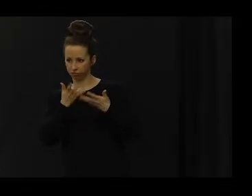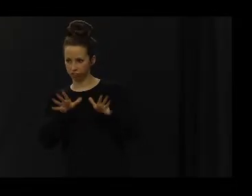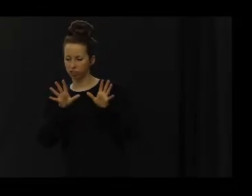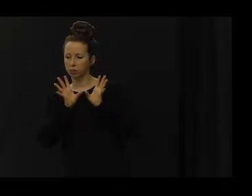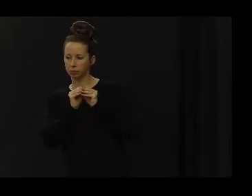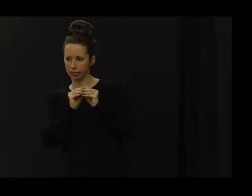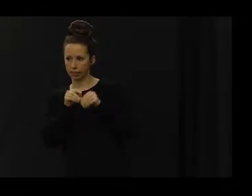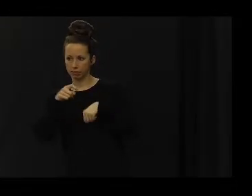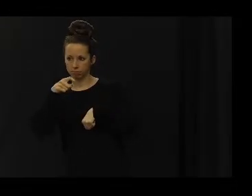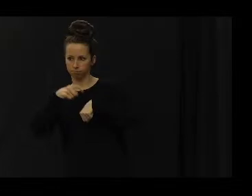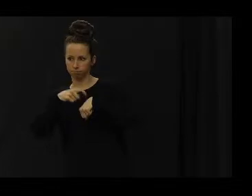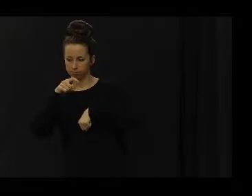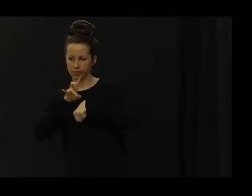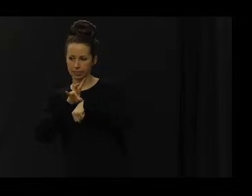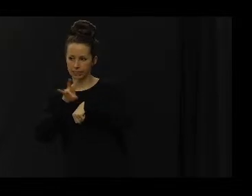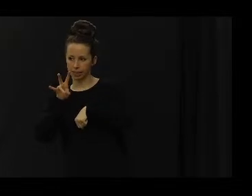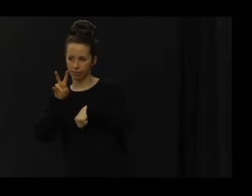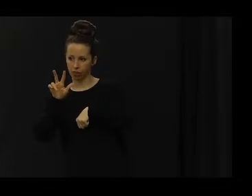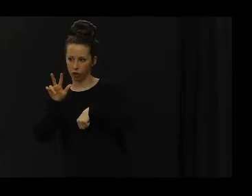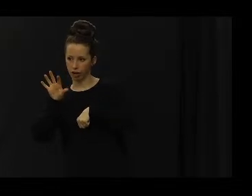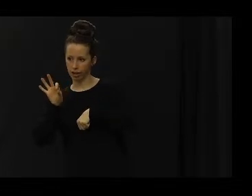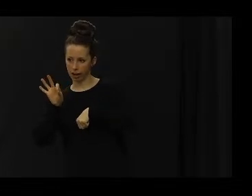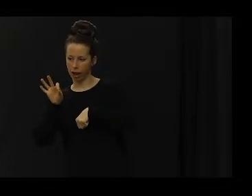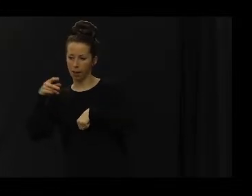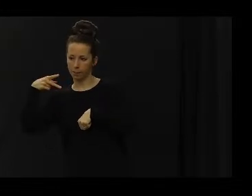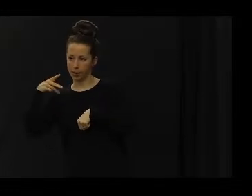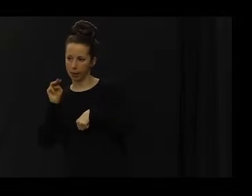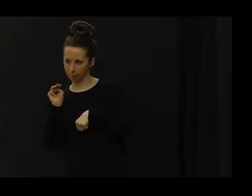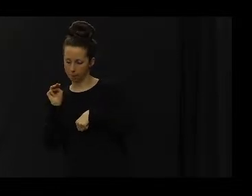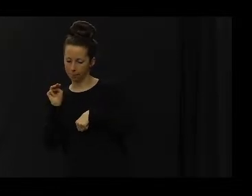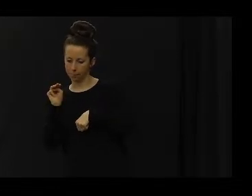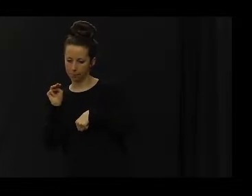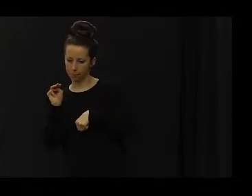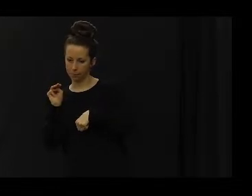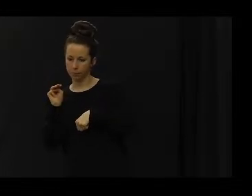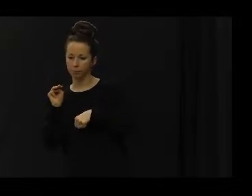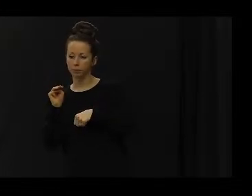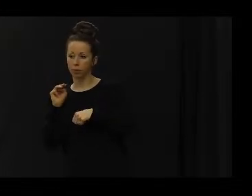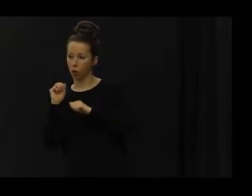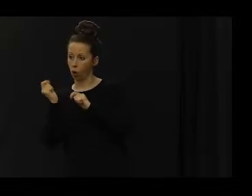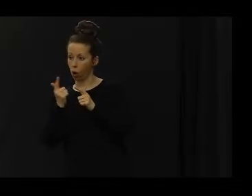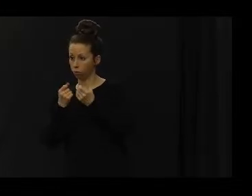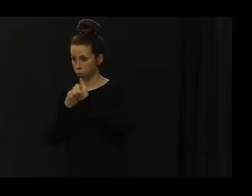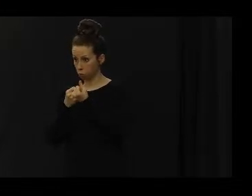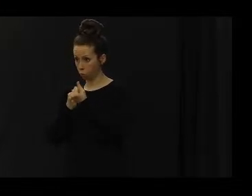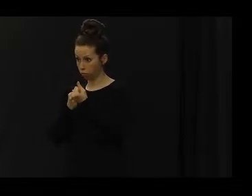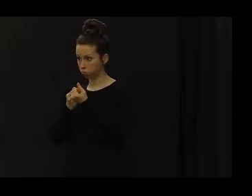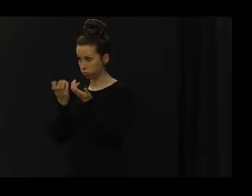at 7:39 p.m. Well, all in favor of adjournment?